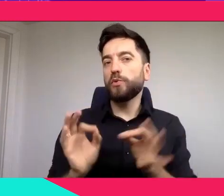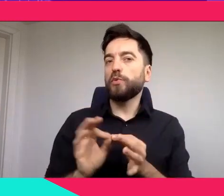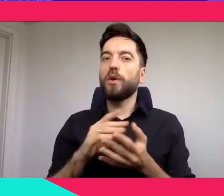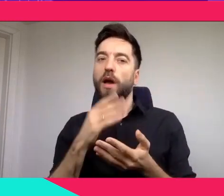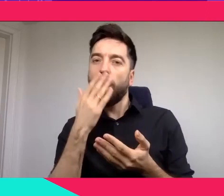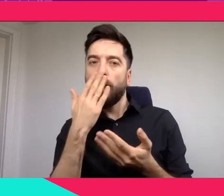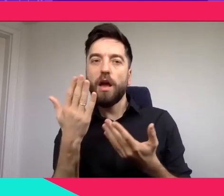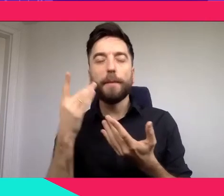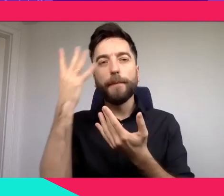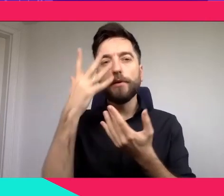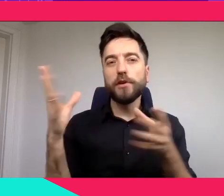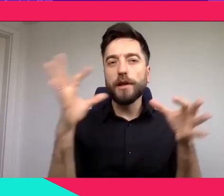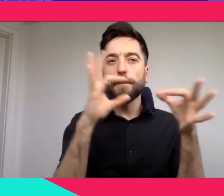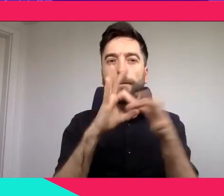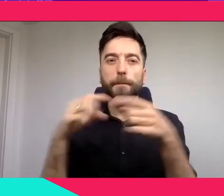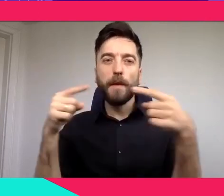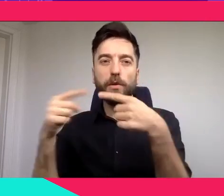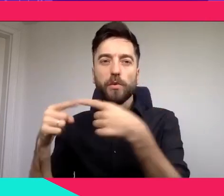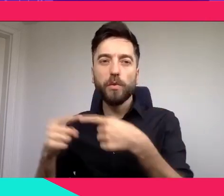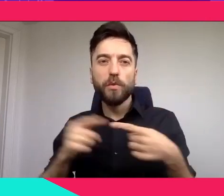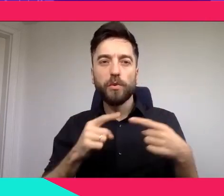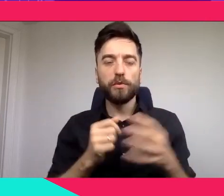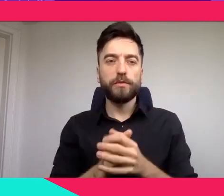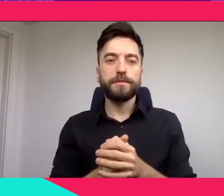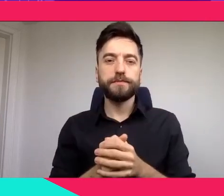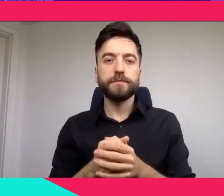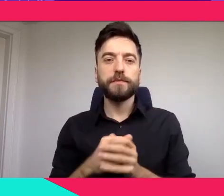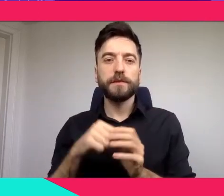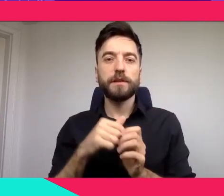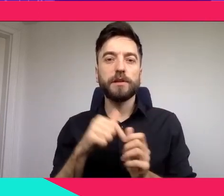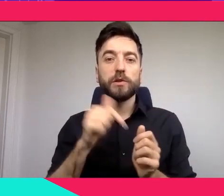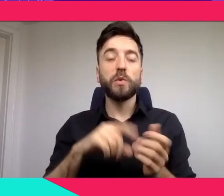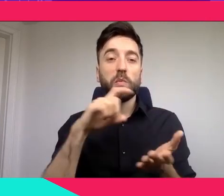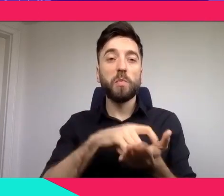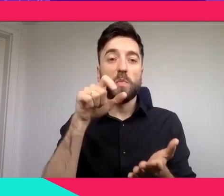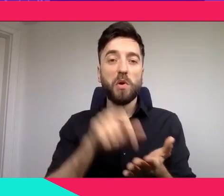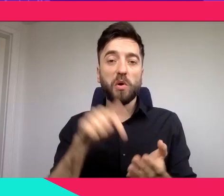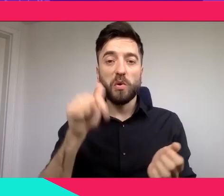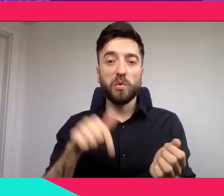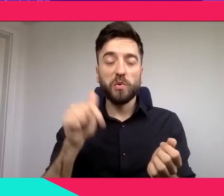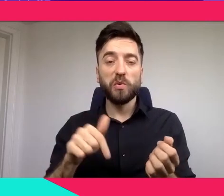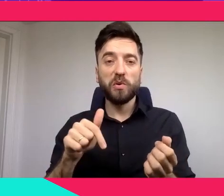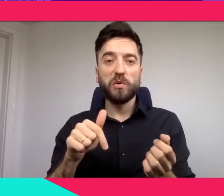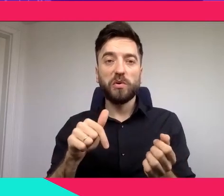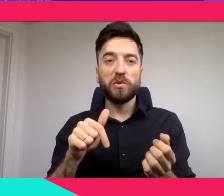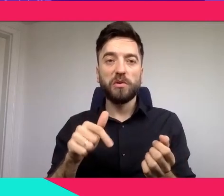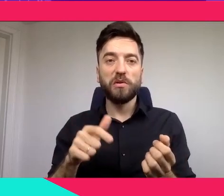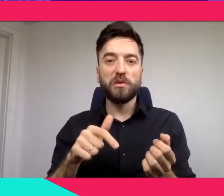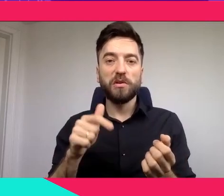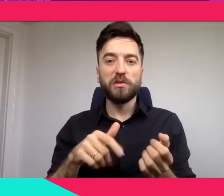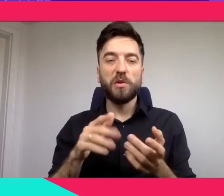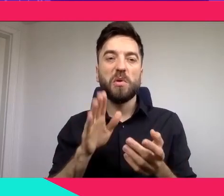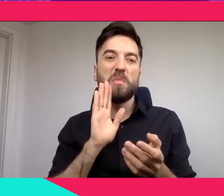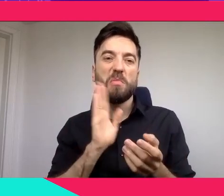the formerly very clinical, sterile rooms of the injection room. So it really changed the character